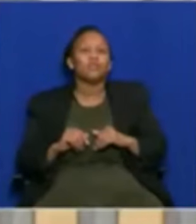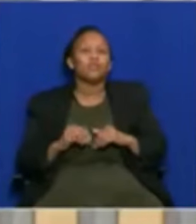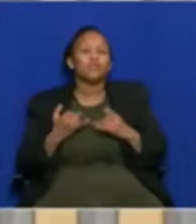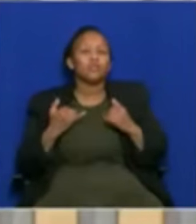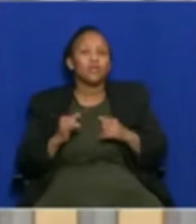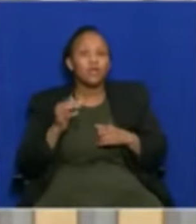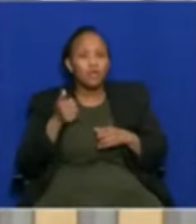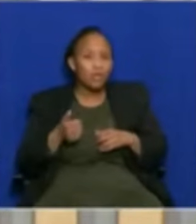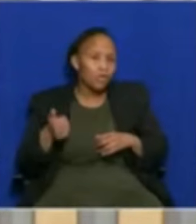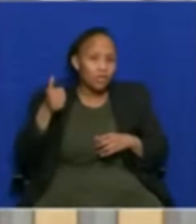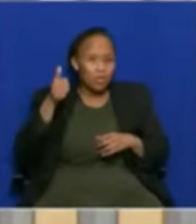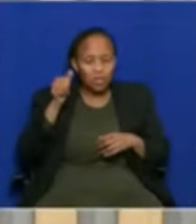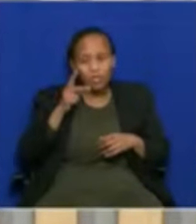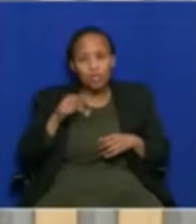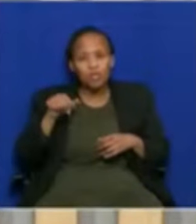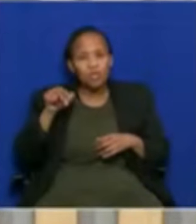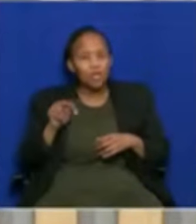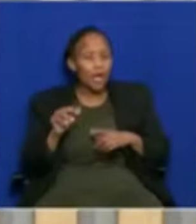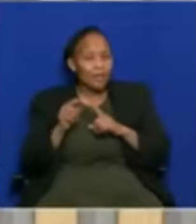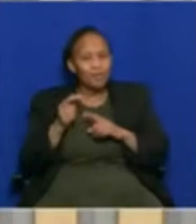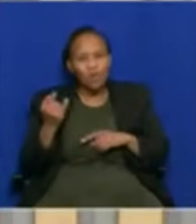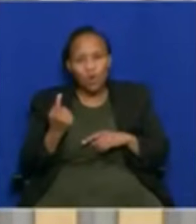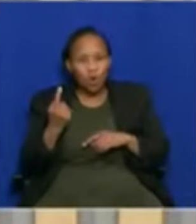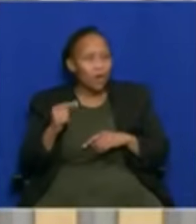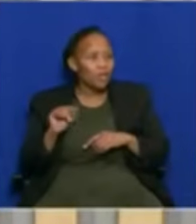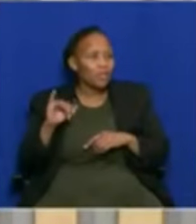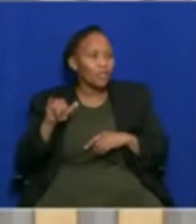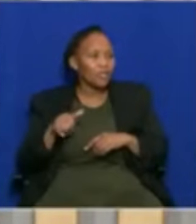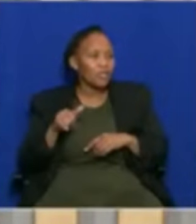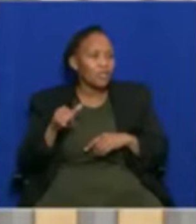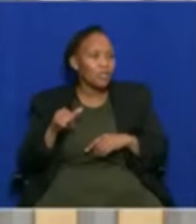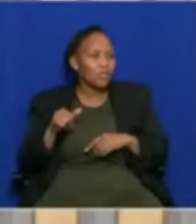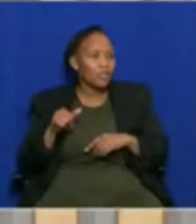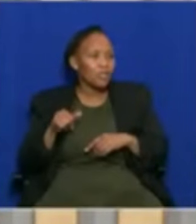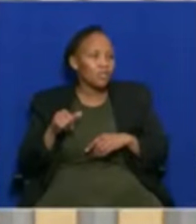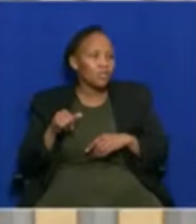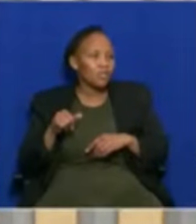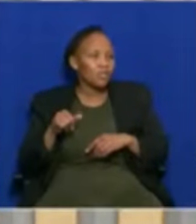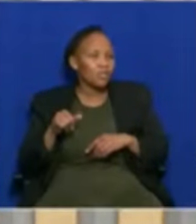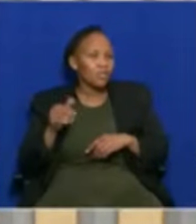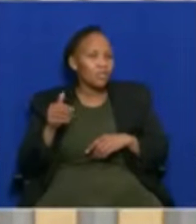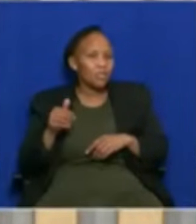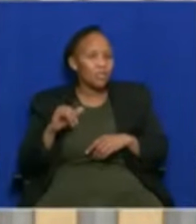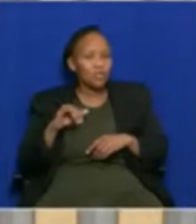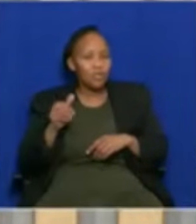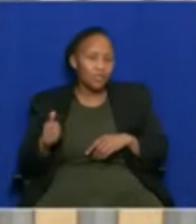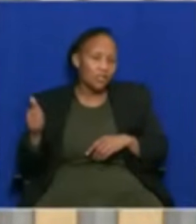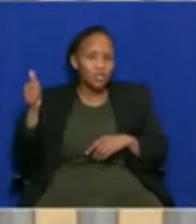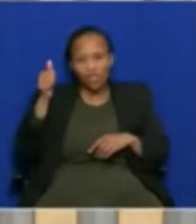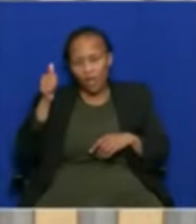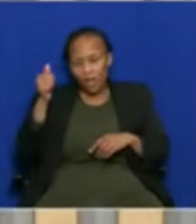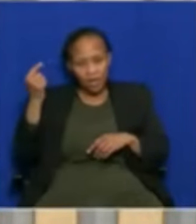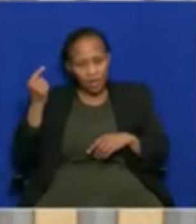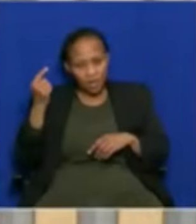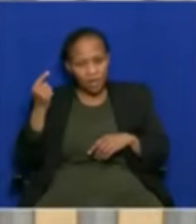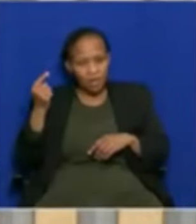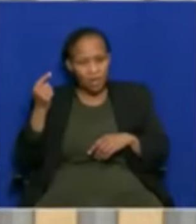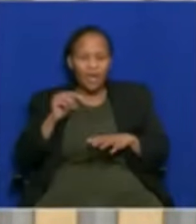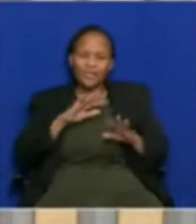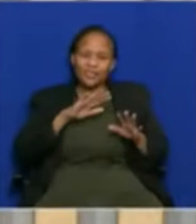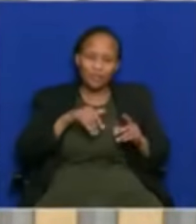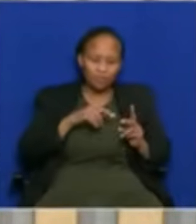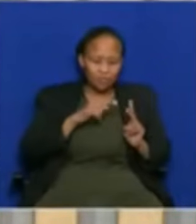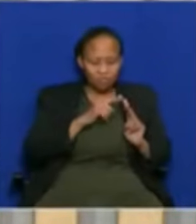Intelligence, beside General Kumalo. I think, if I'm not mistaken, the other general that